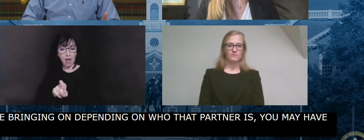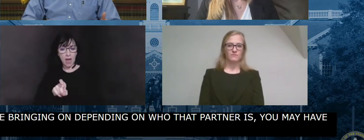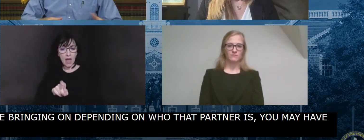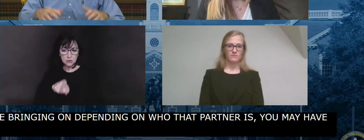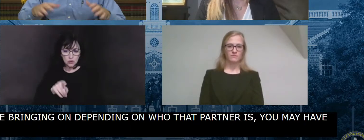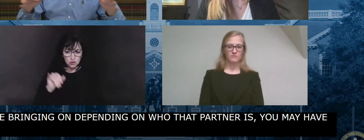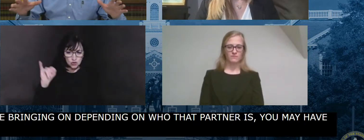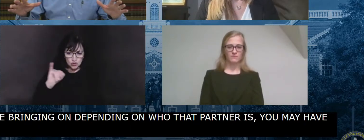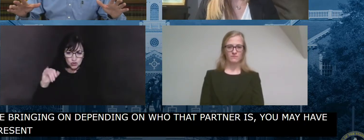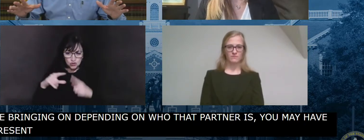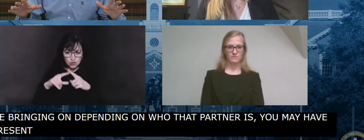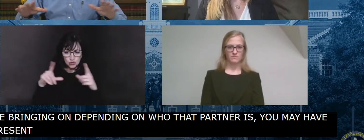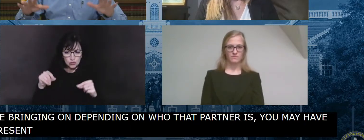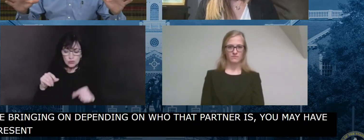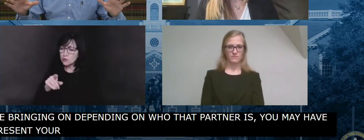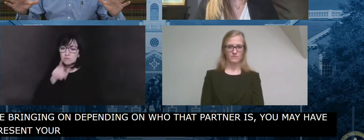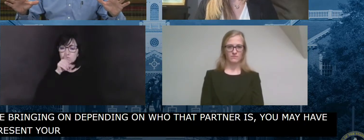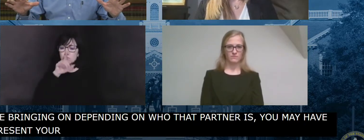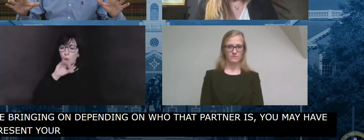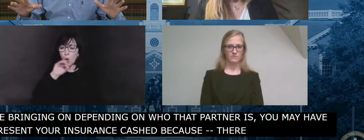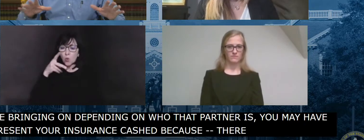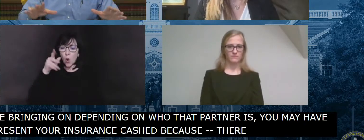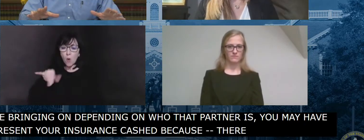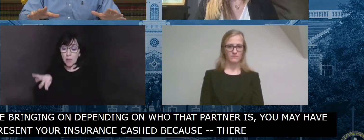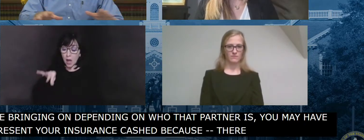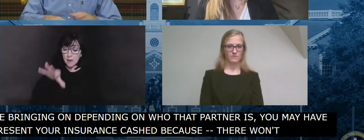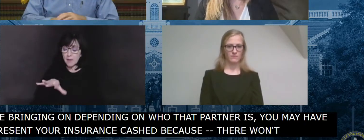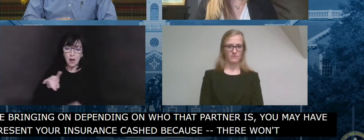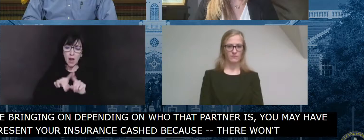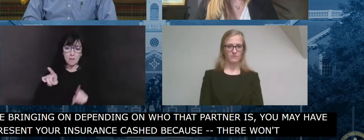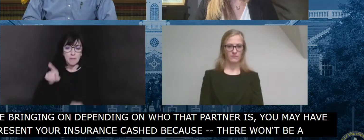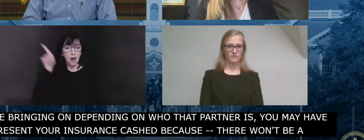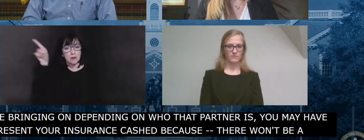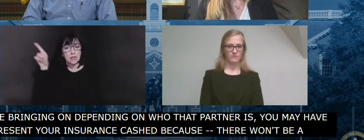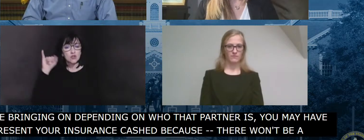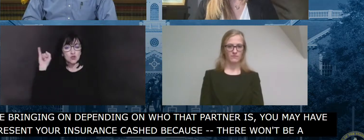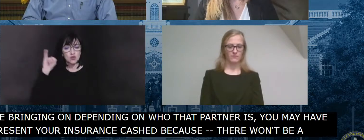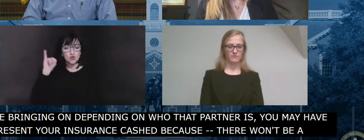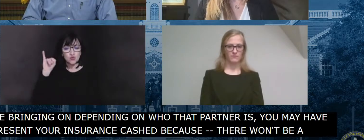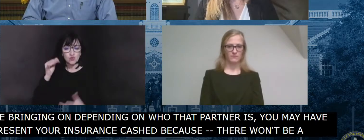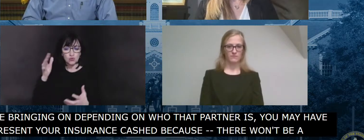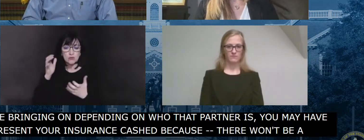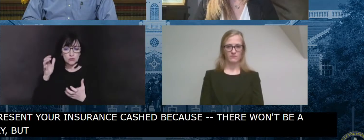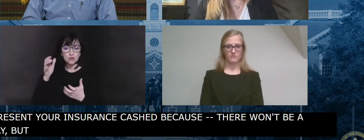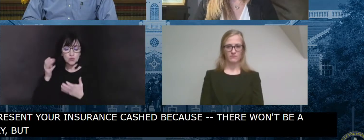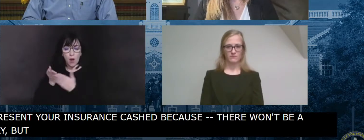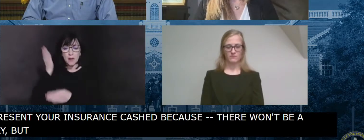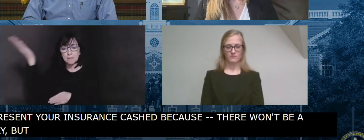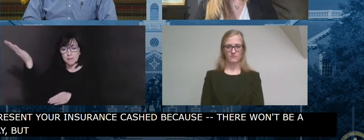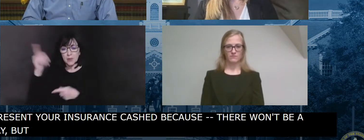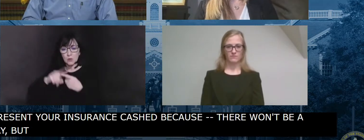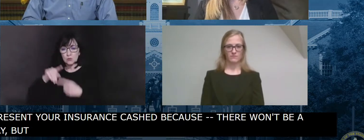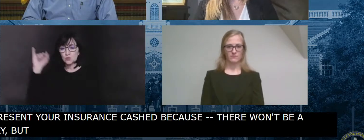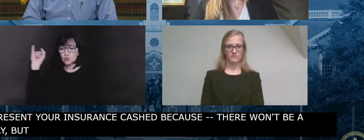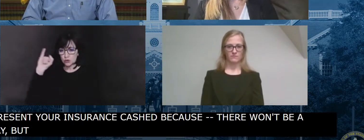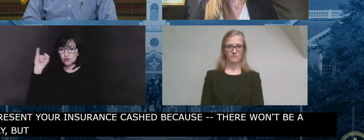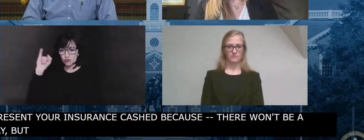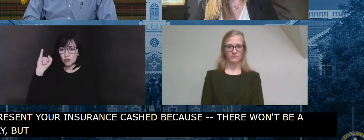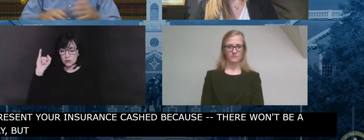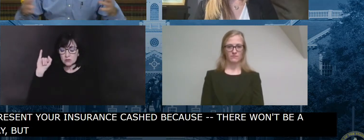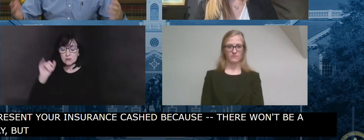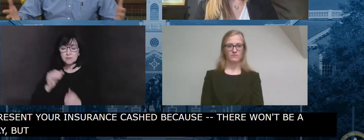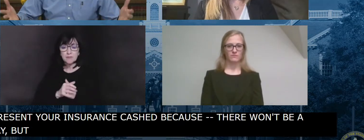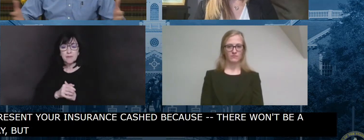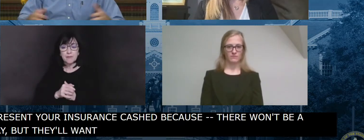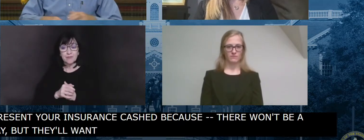charge you. There won't be a copay, no copays, but they'll want to get and charge your insurance, and